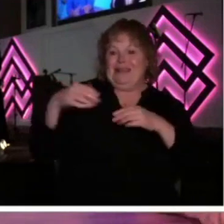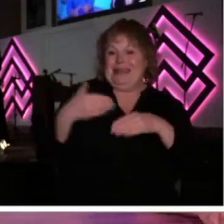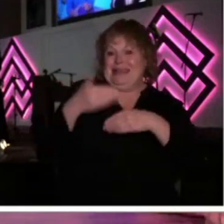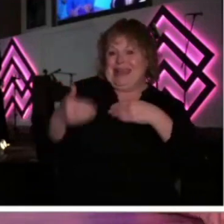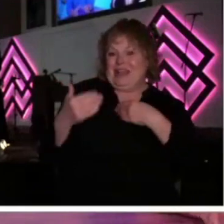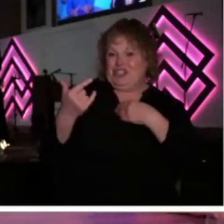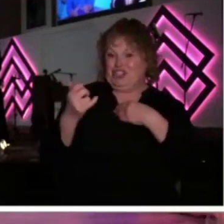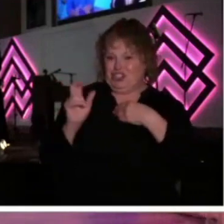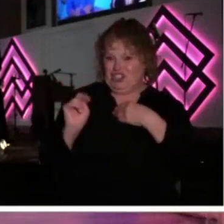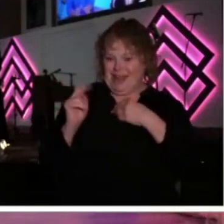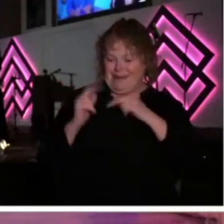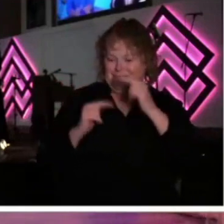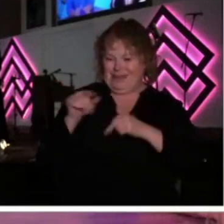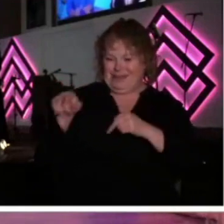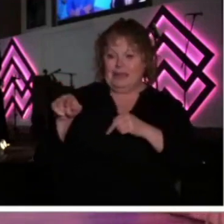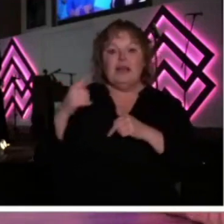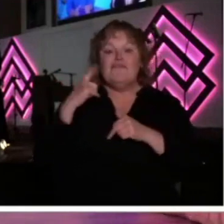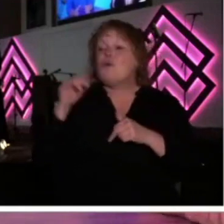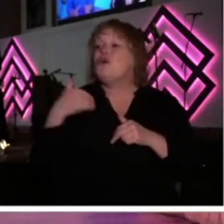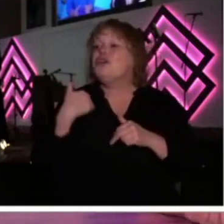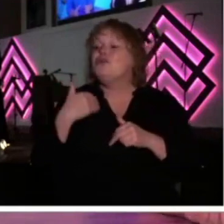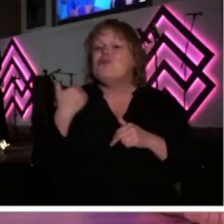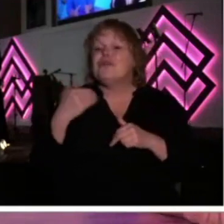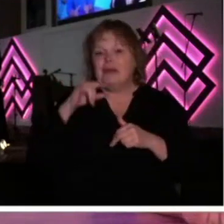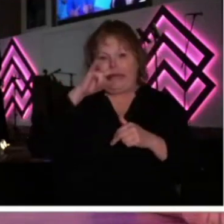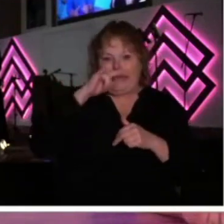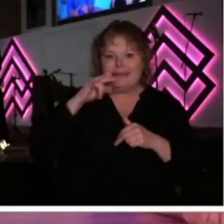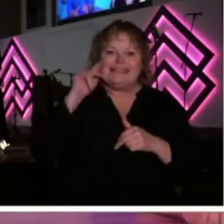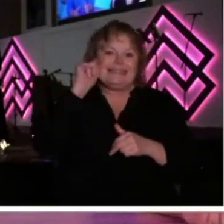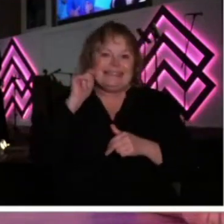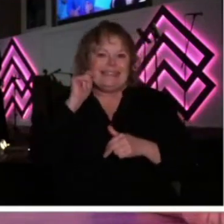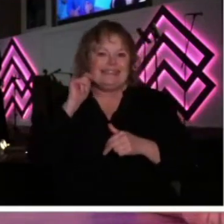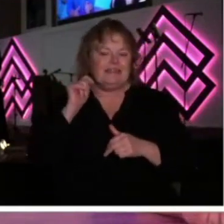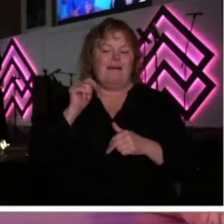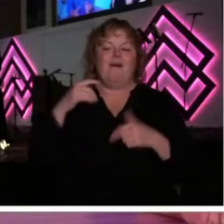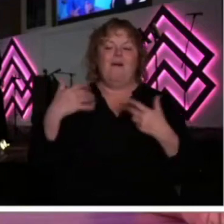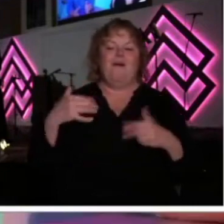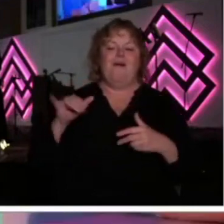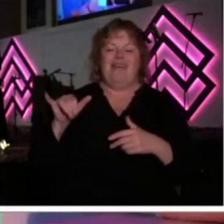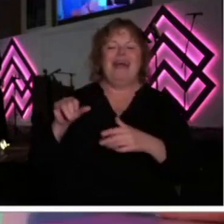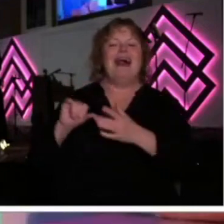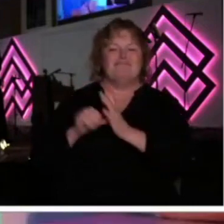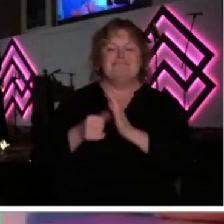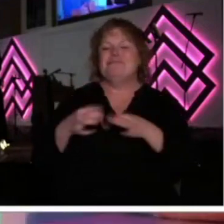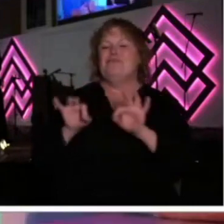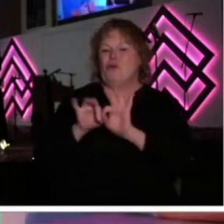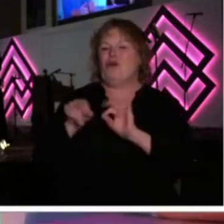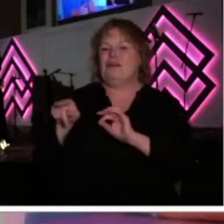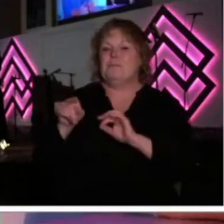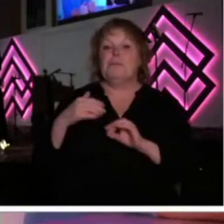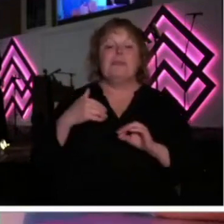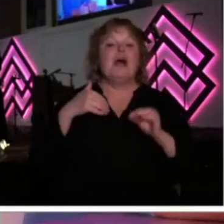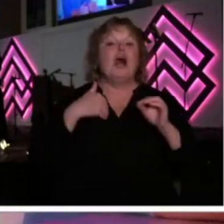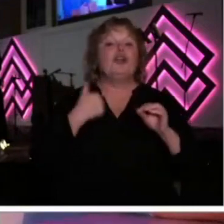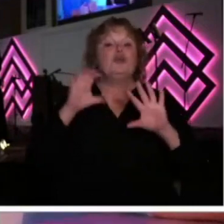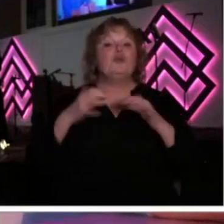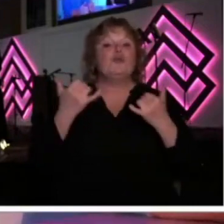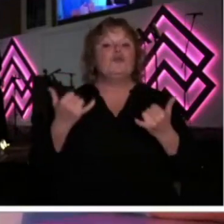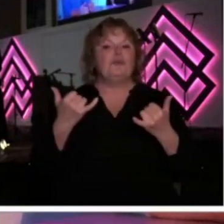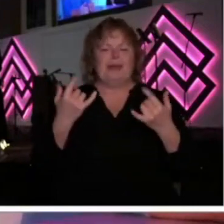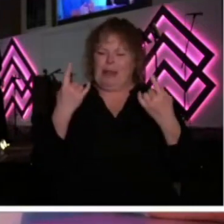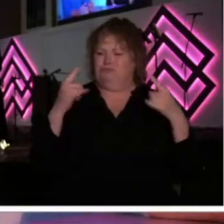it devoted to the youth, I think is very special. I think the potential is through the roof with that. Our youth group right now is